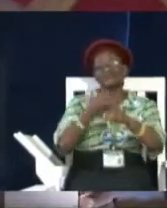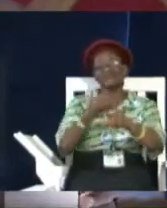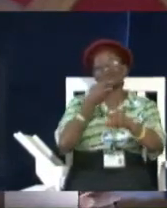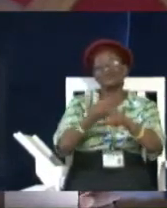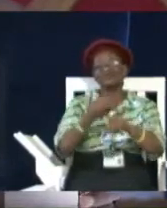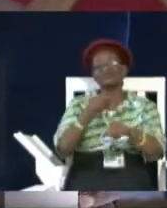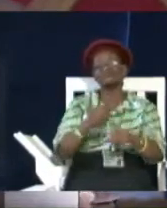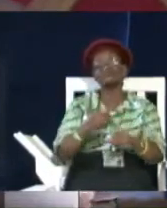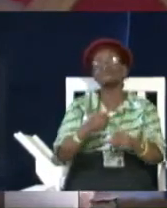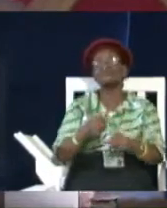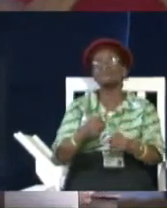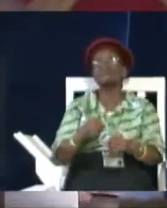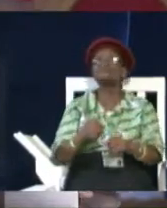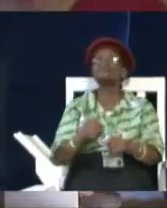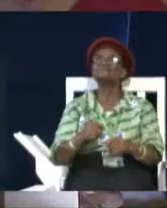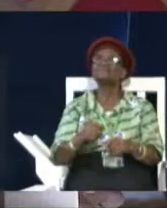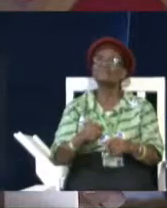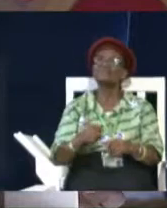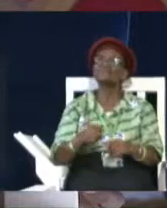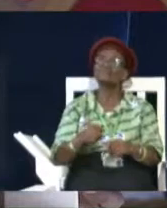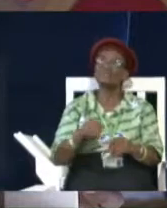Unless we want to deceive ourselves,